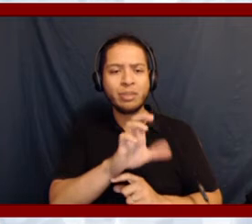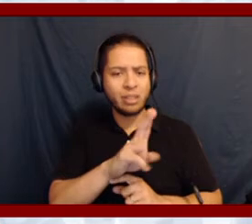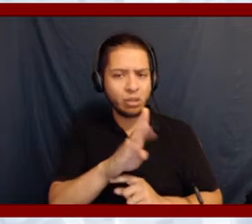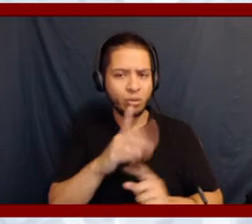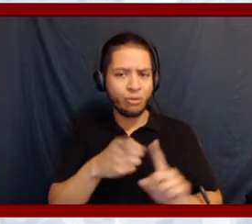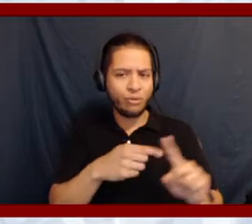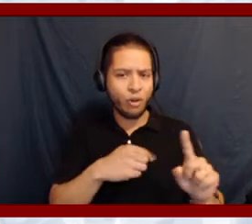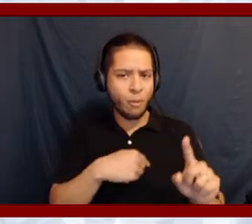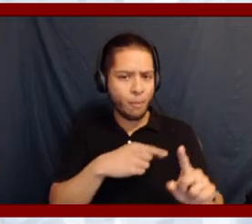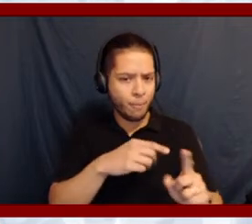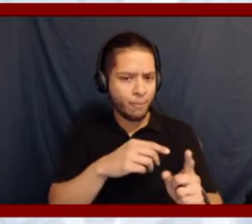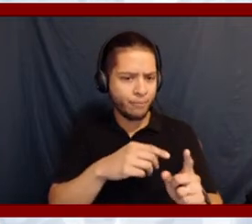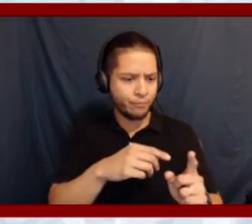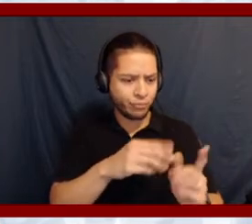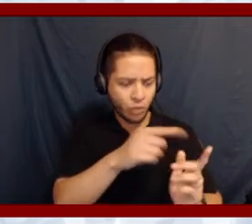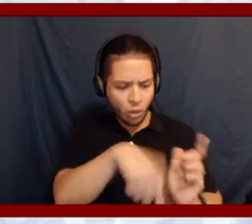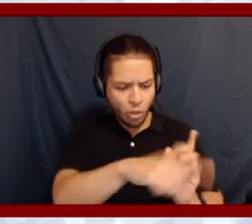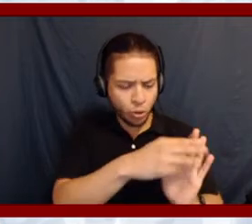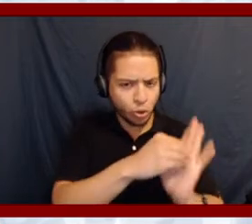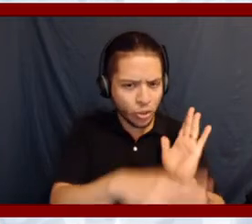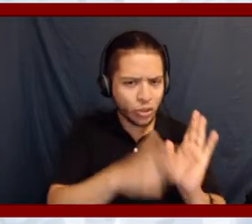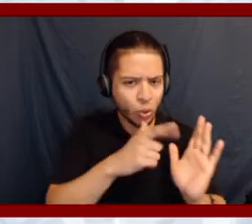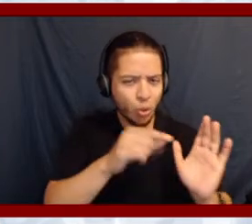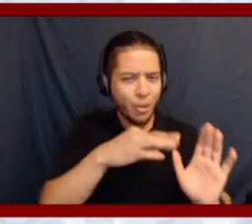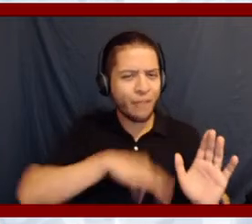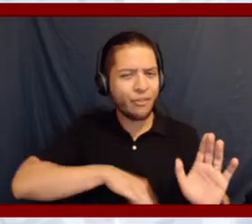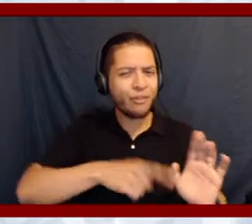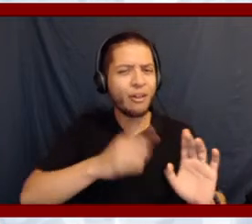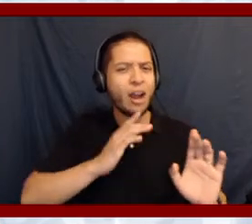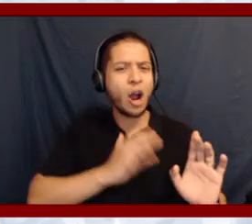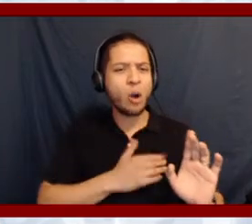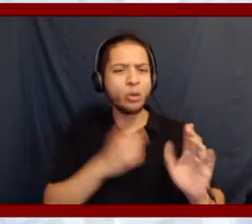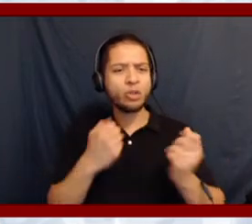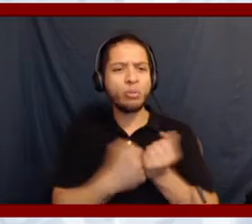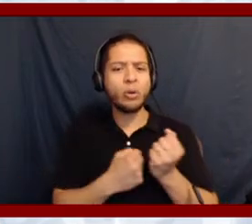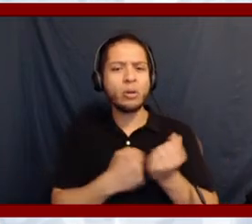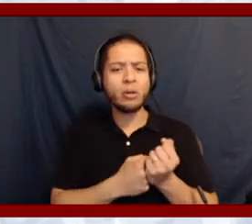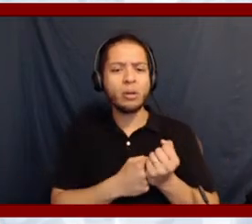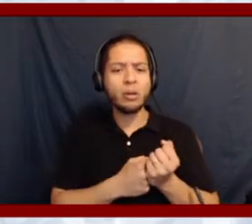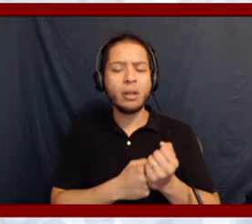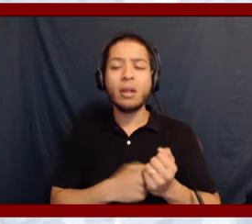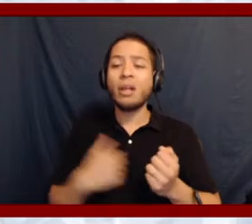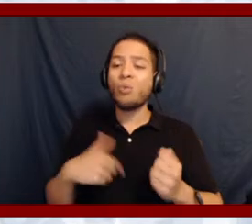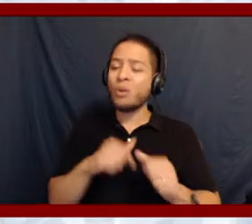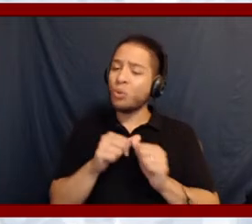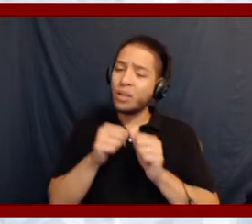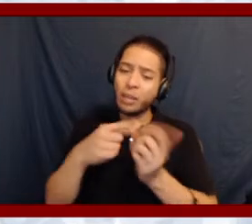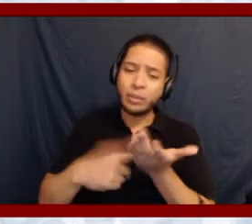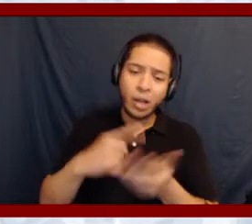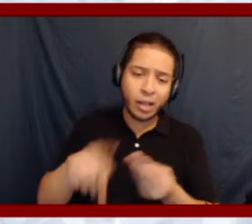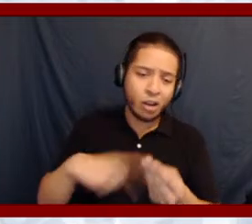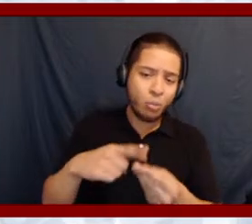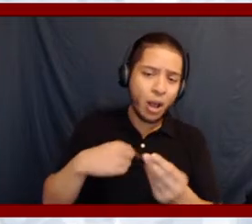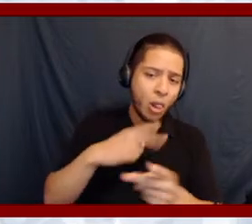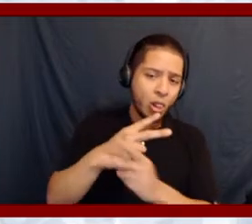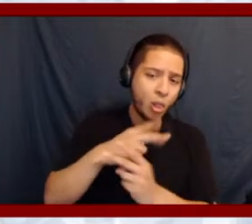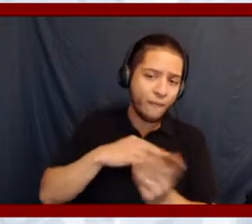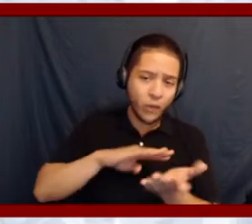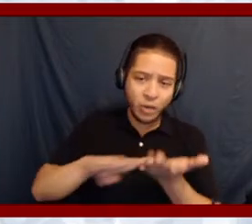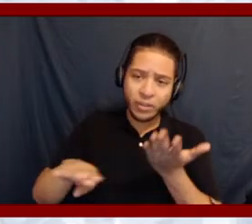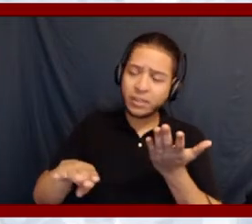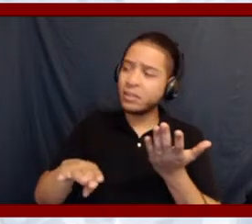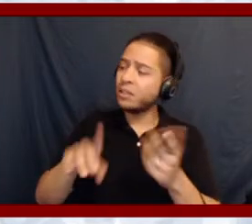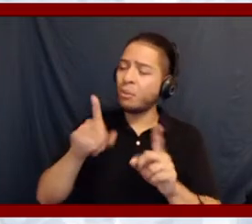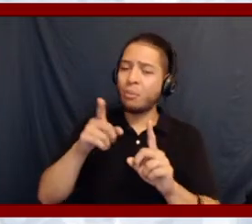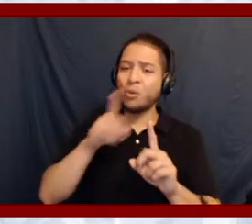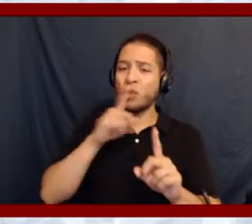and we want to make sure that we're doing our part. We're going to continue the conversations around loan forgiveness, but from day one till now, there's